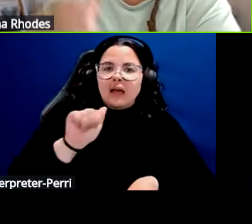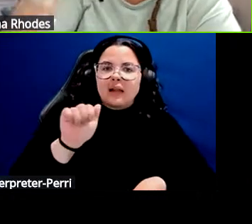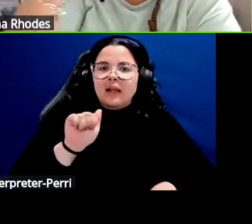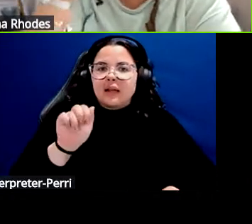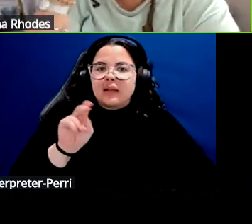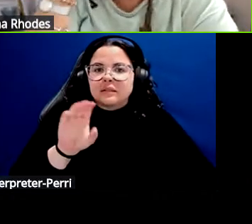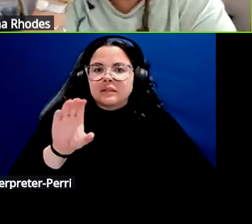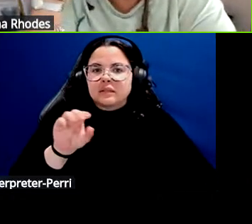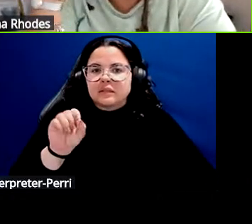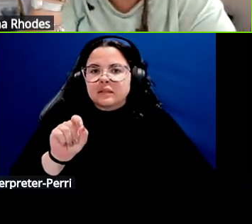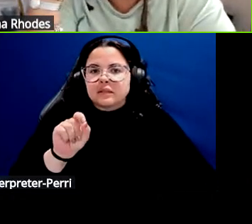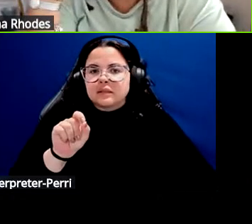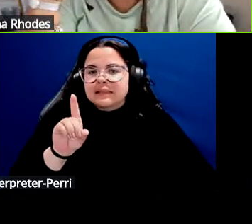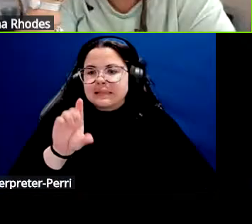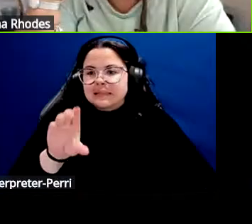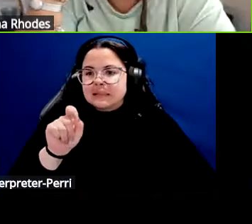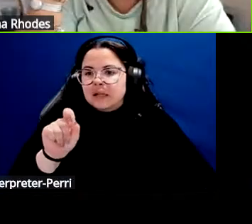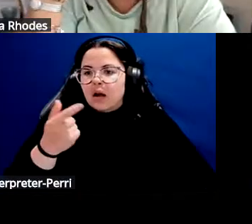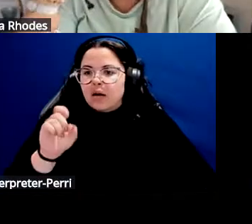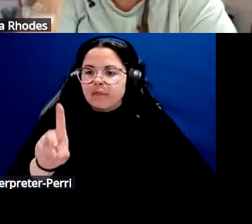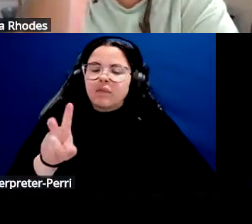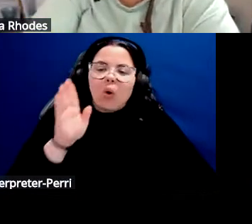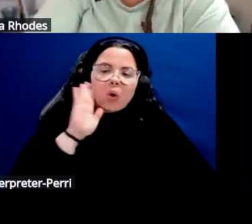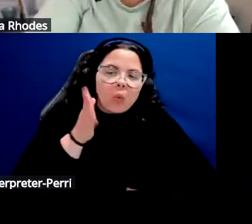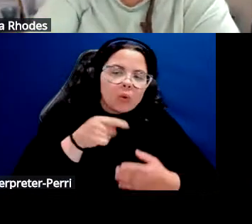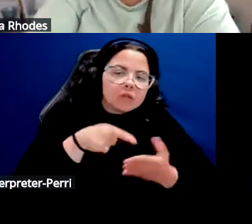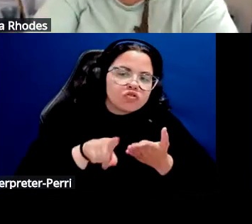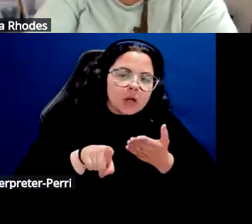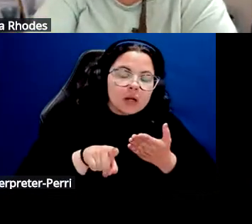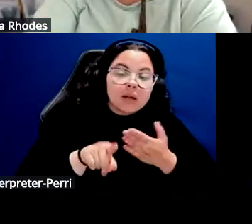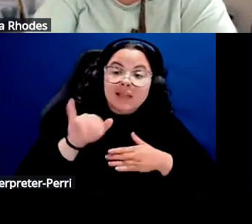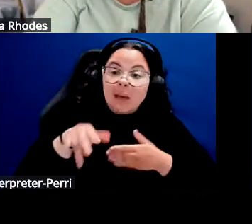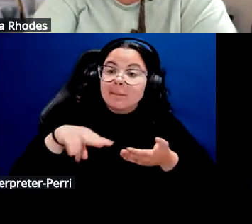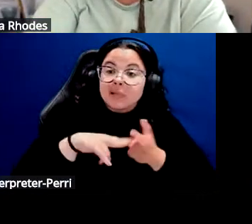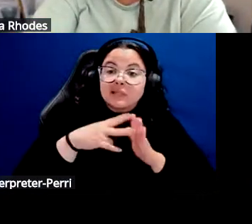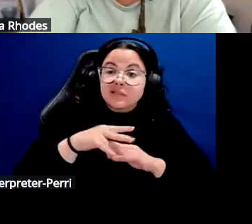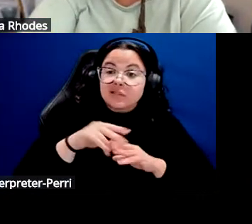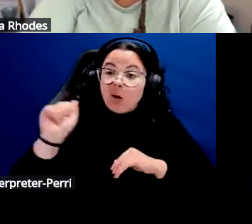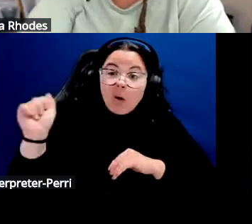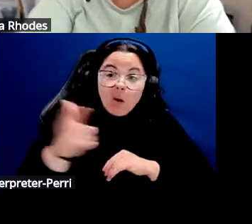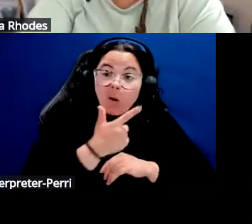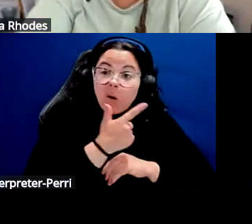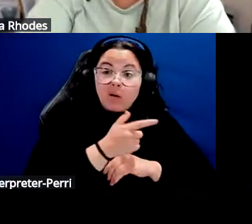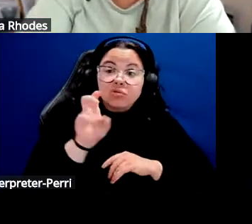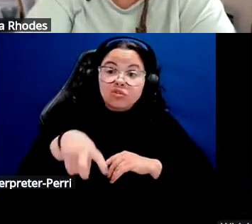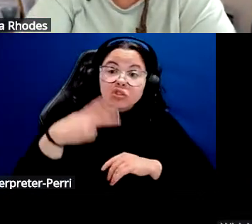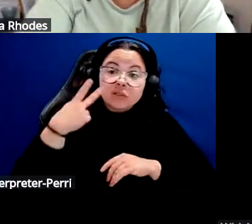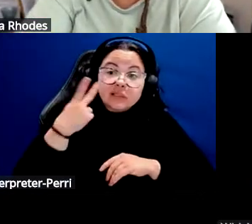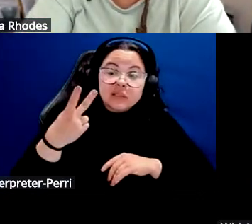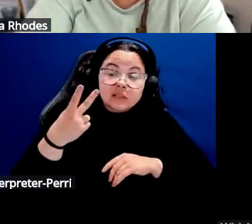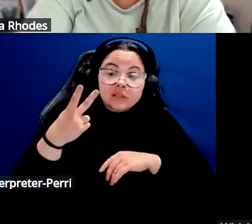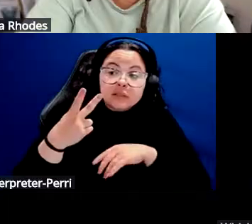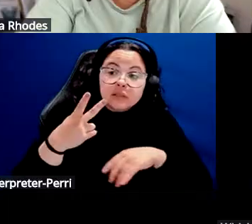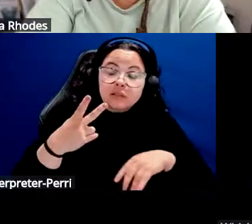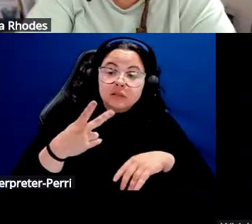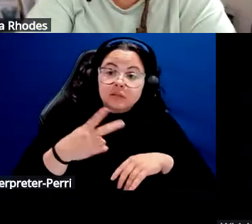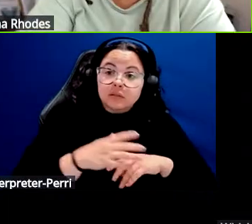Okay, we'll check the records. which means that all the commissioners should have seen it, right?